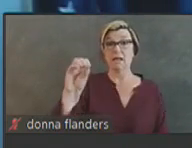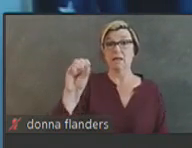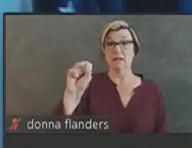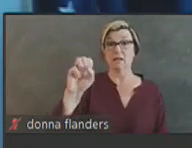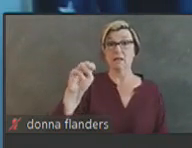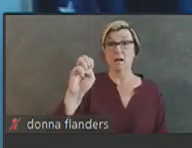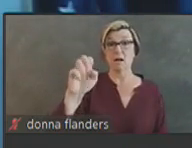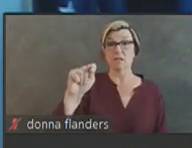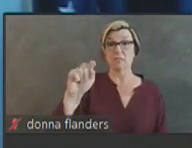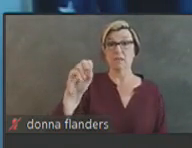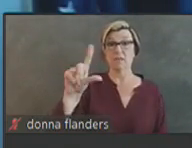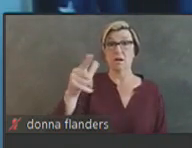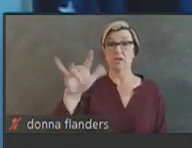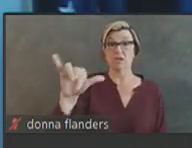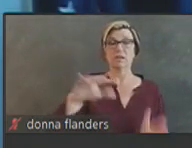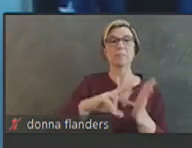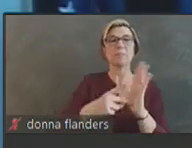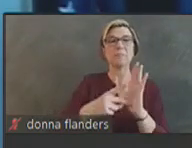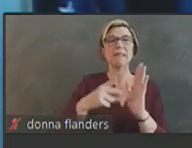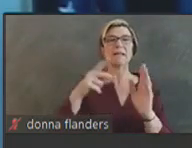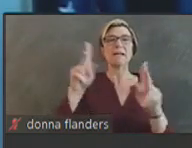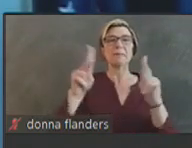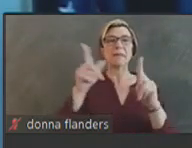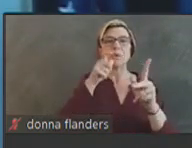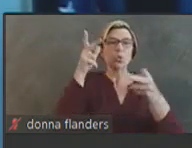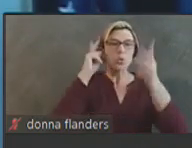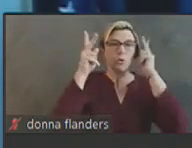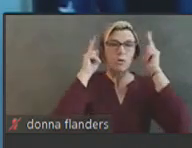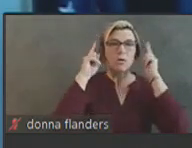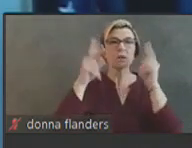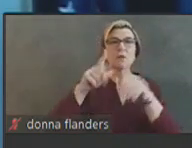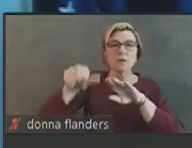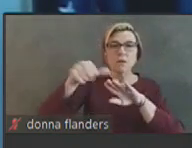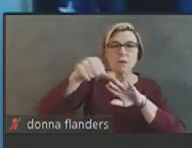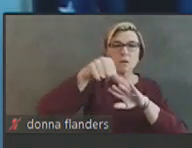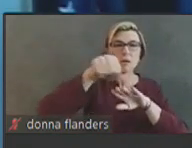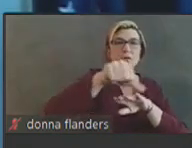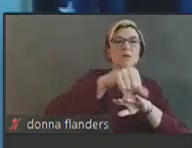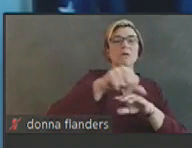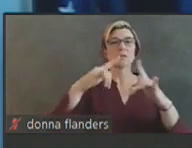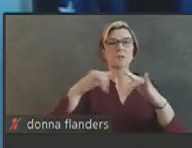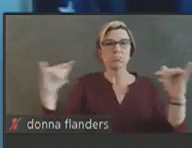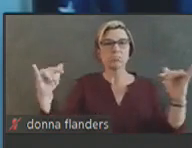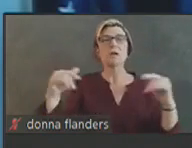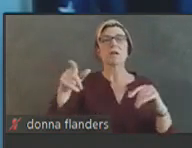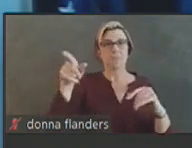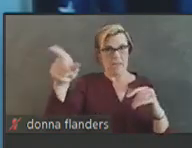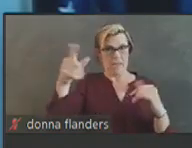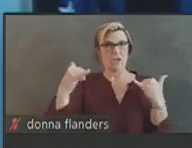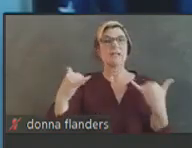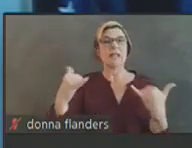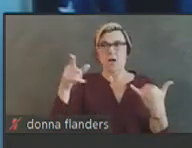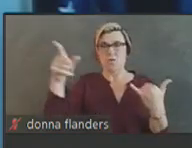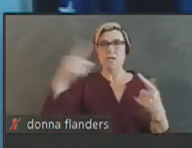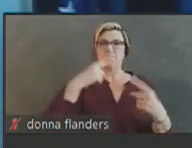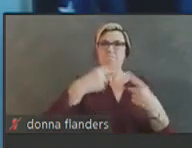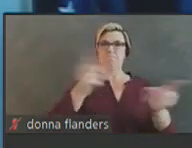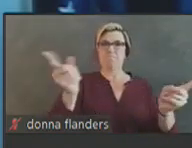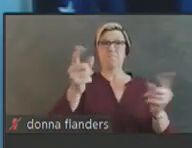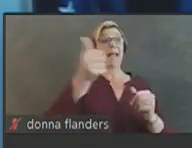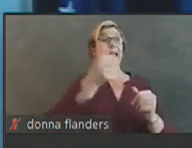overseeing barbers and other services, emphasizing the importance of maintaining